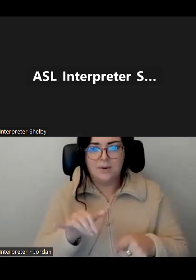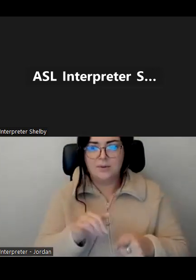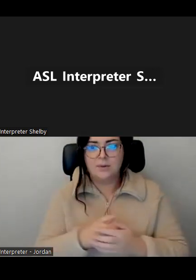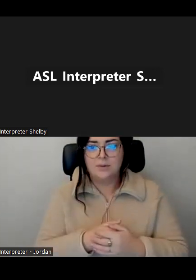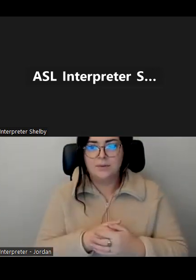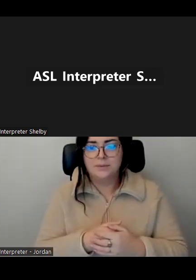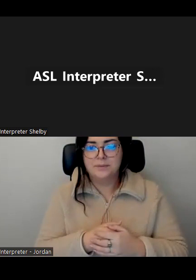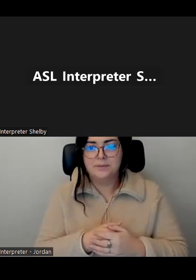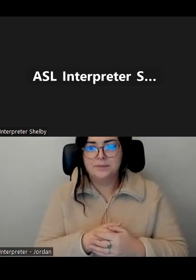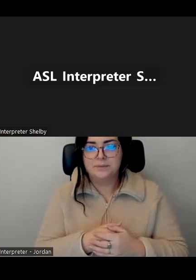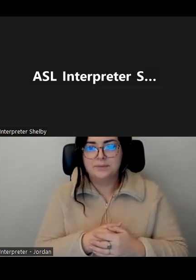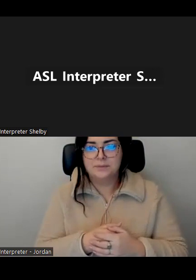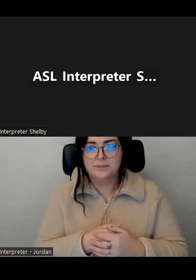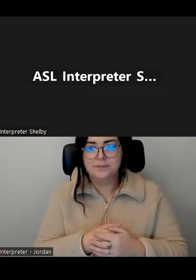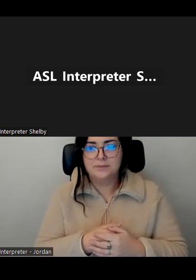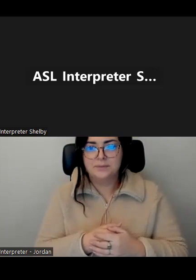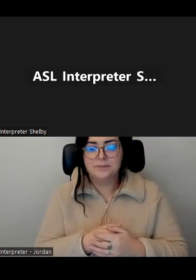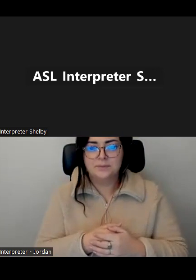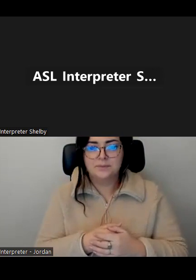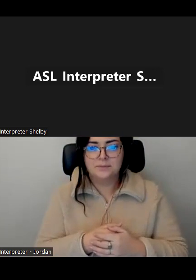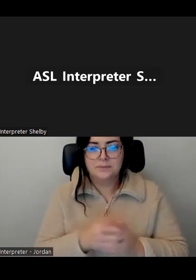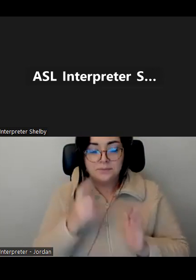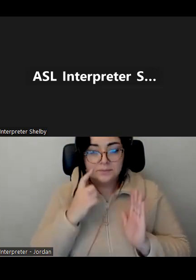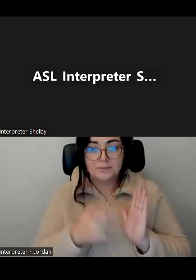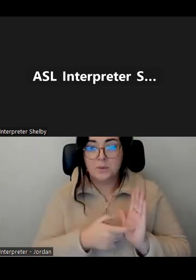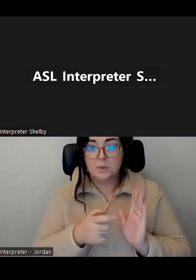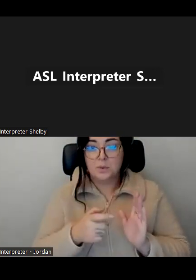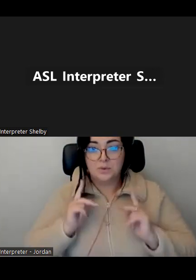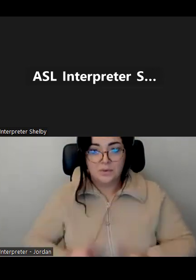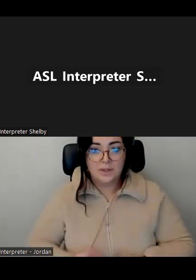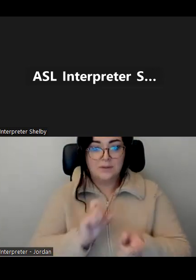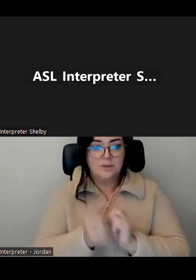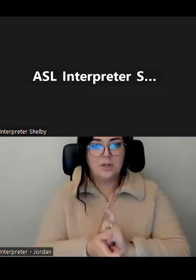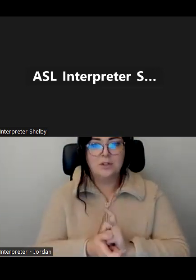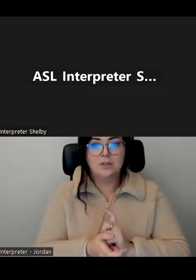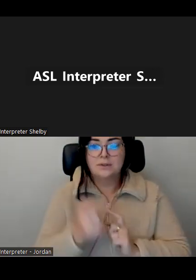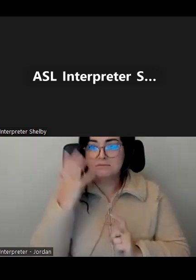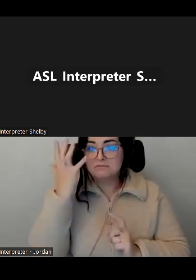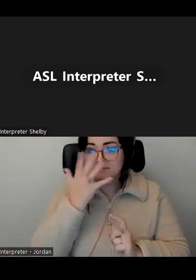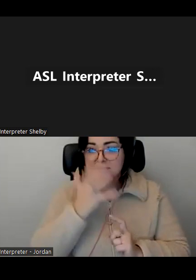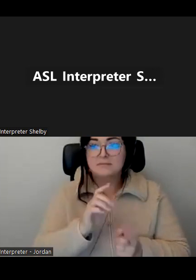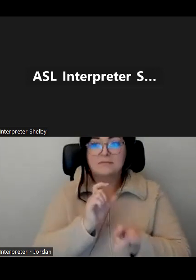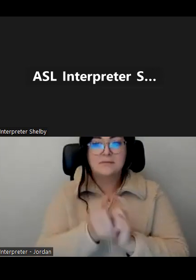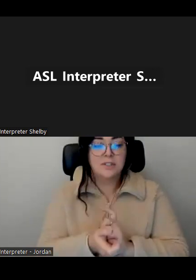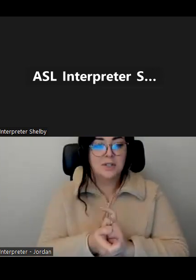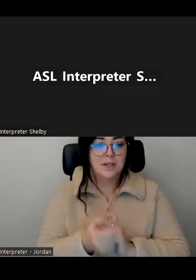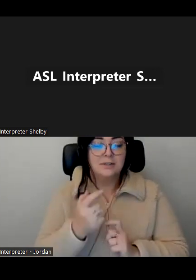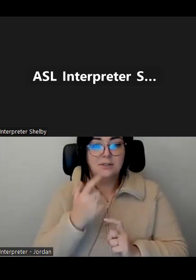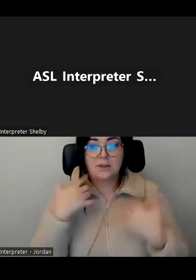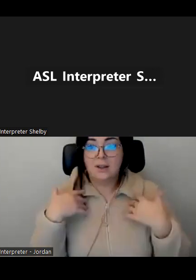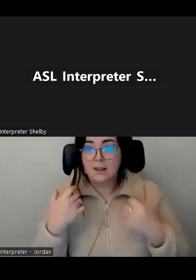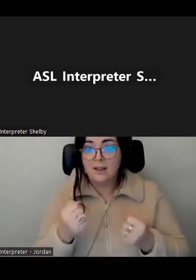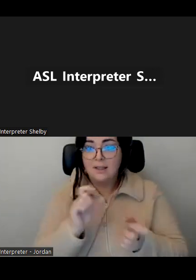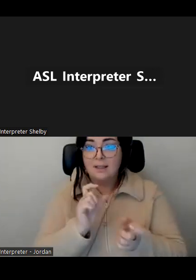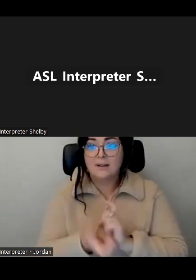changes, of course, physical changes we go through, our appearance changes, maybe our health changes, maybe